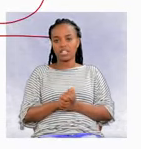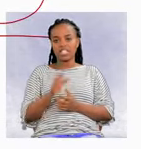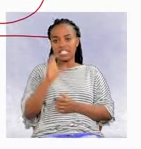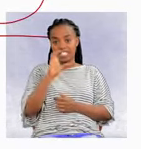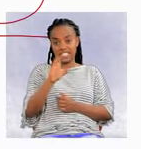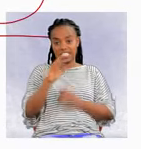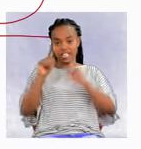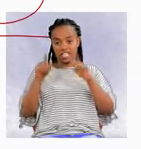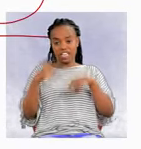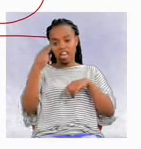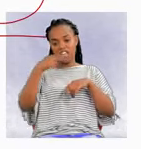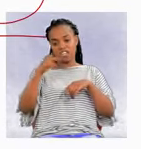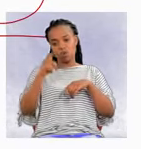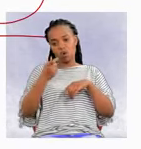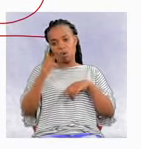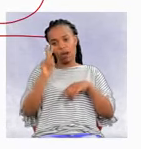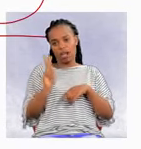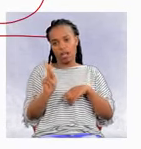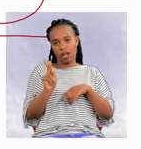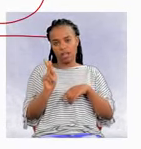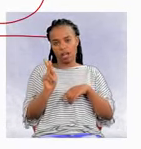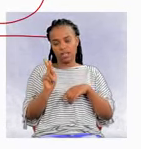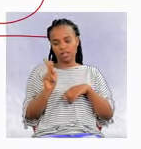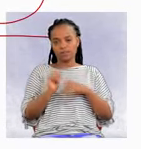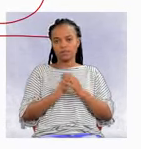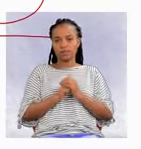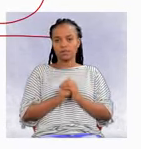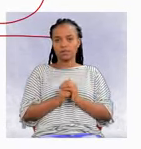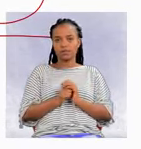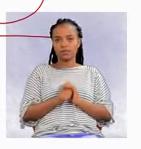h comma k,